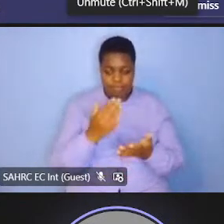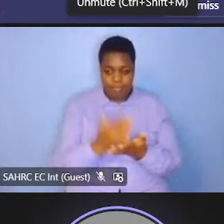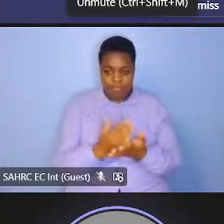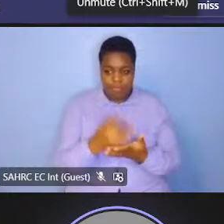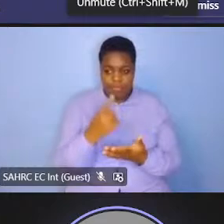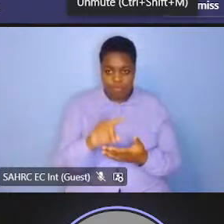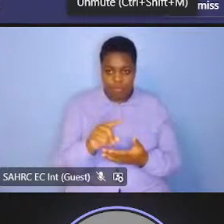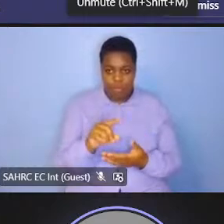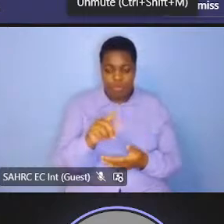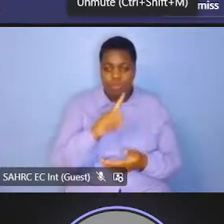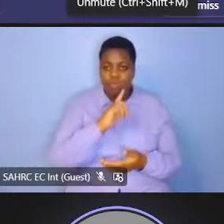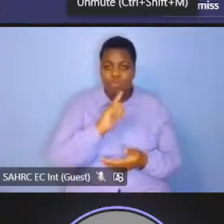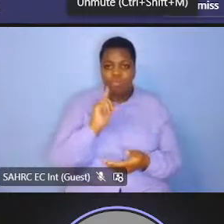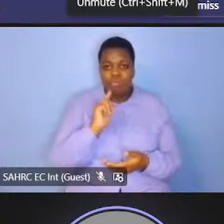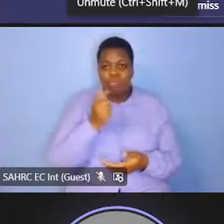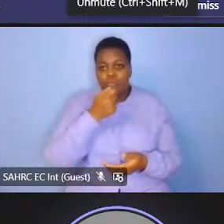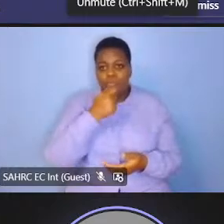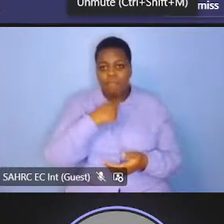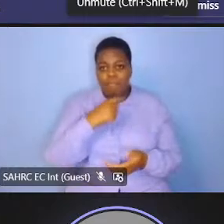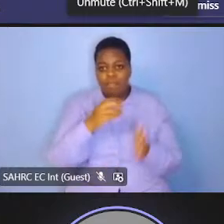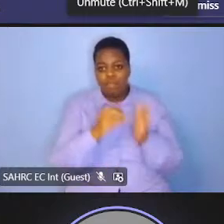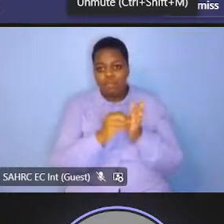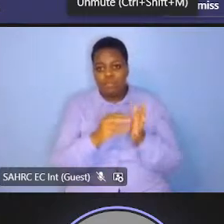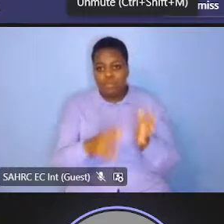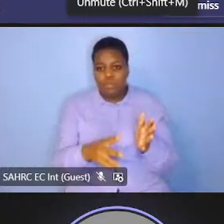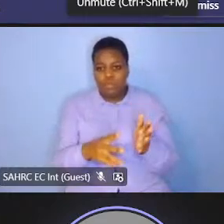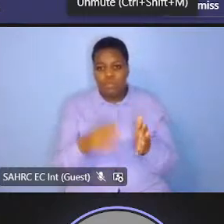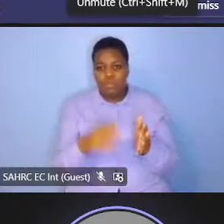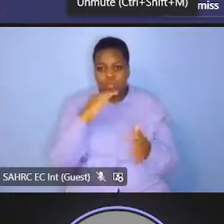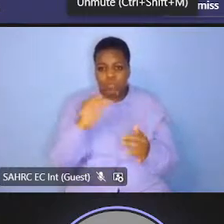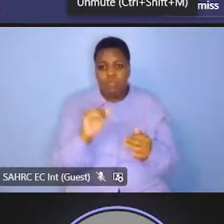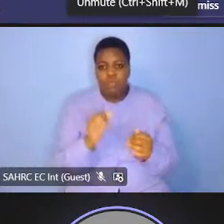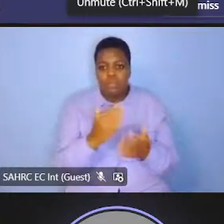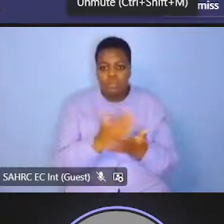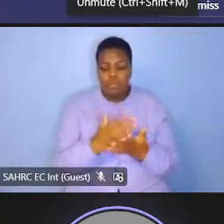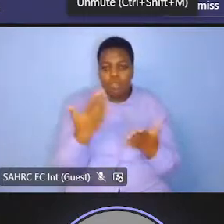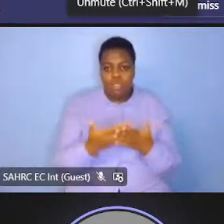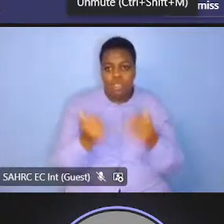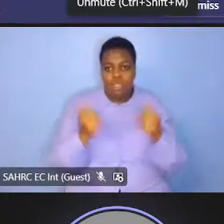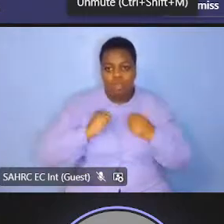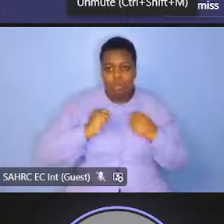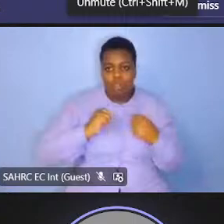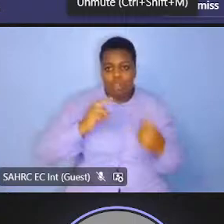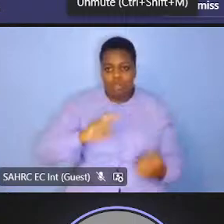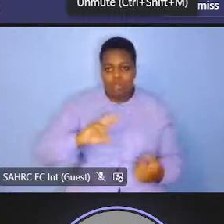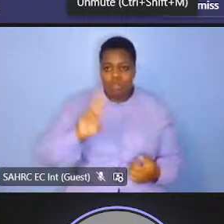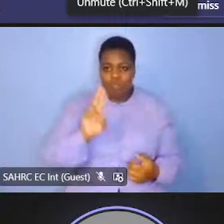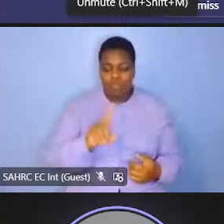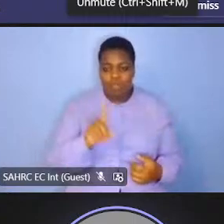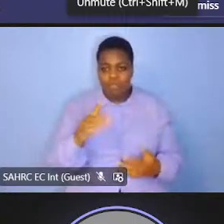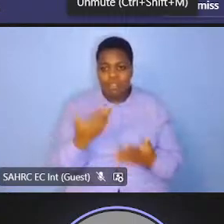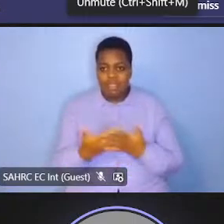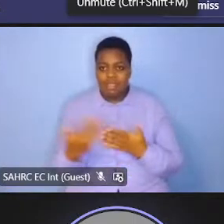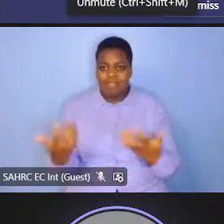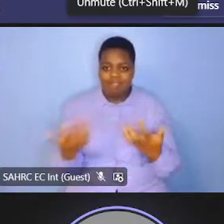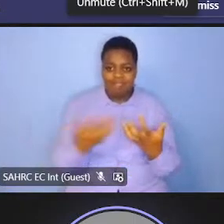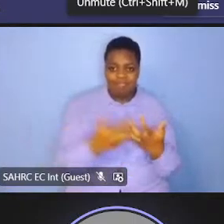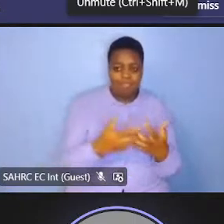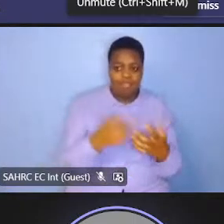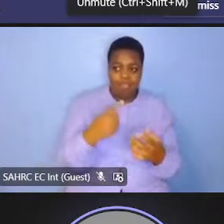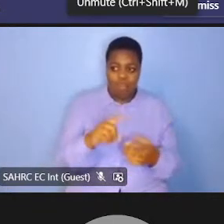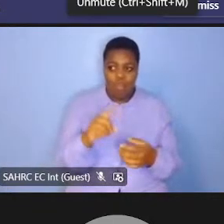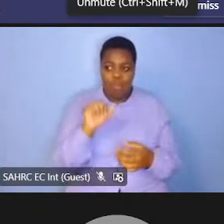for LGBTI students being able to wear uniform that fits with their gender